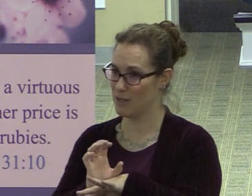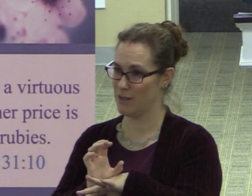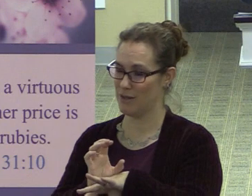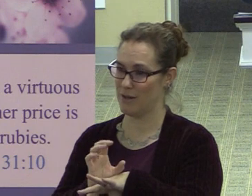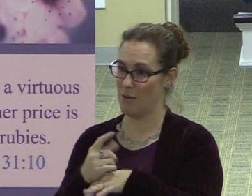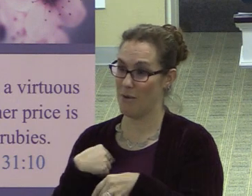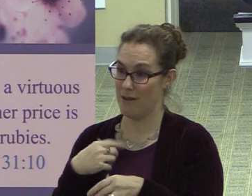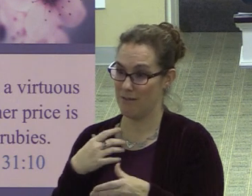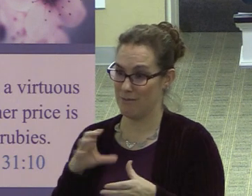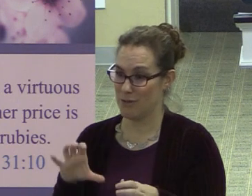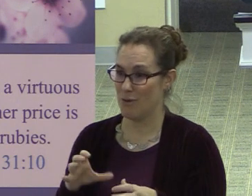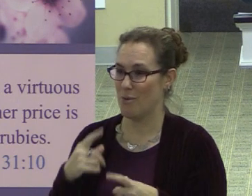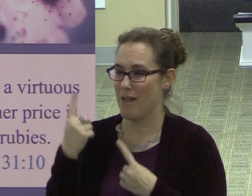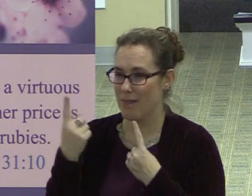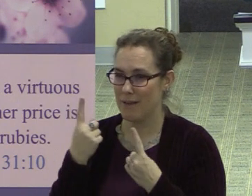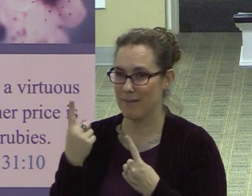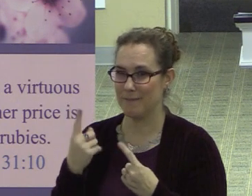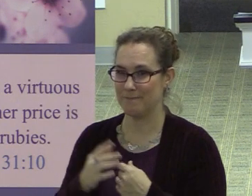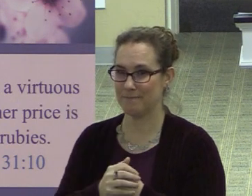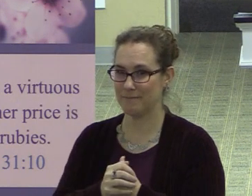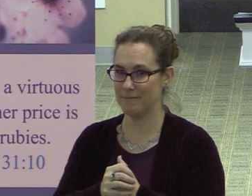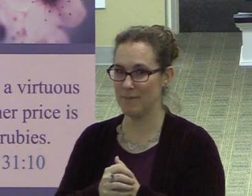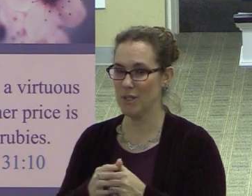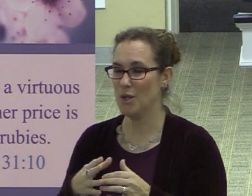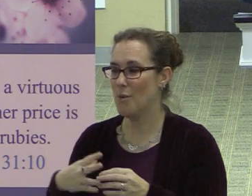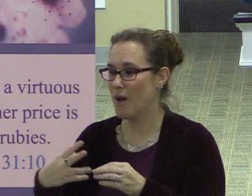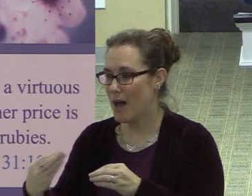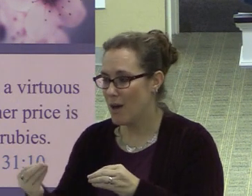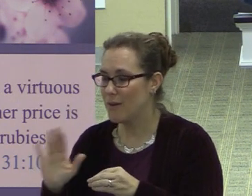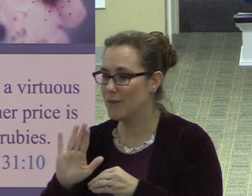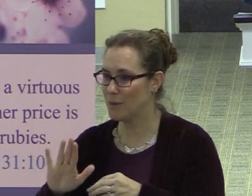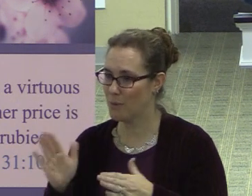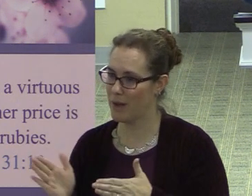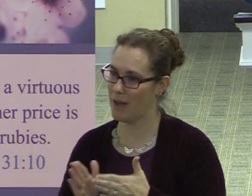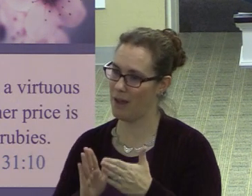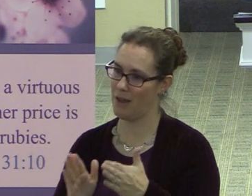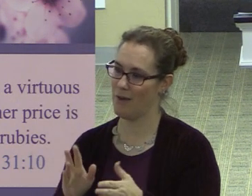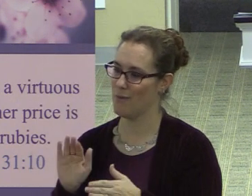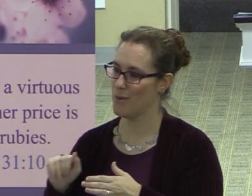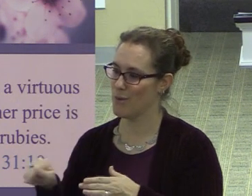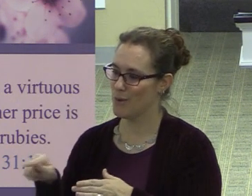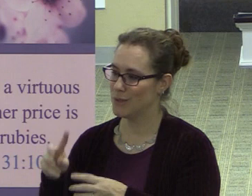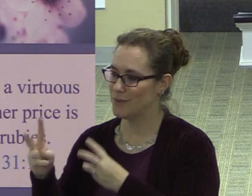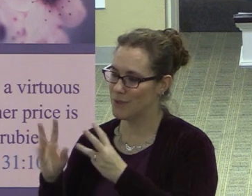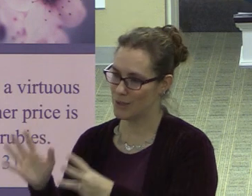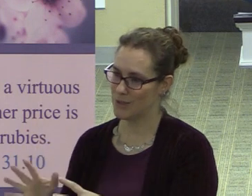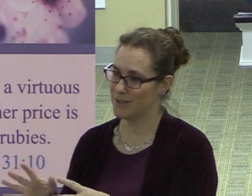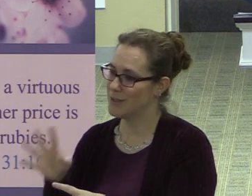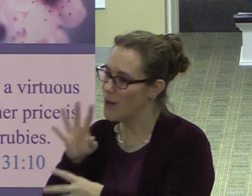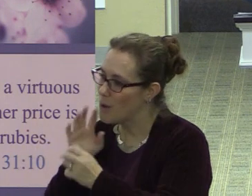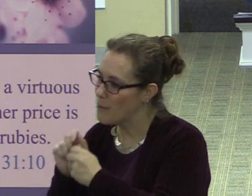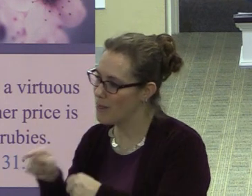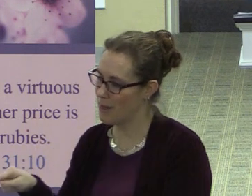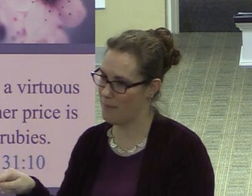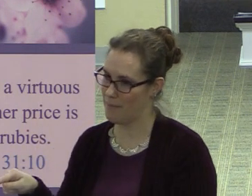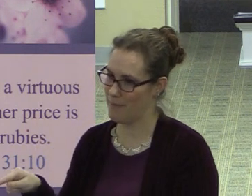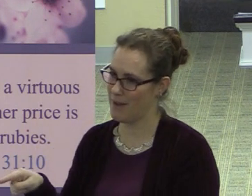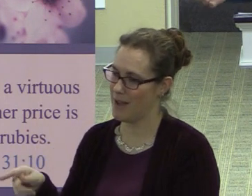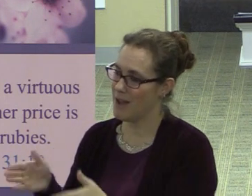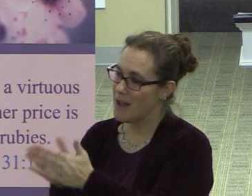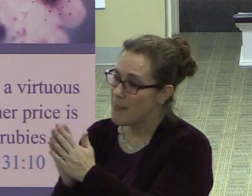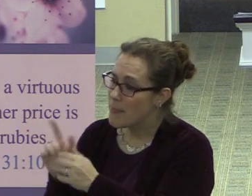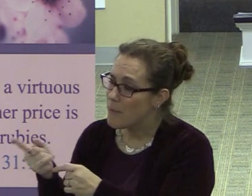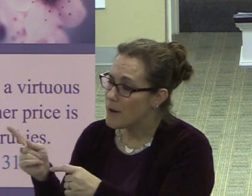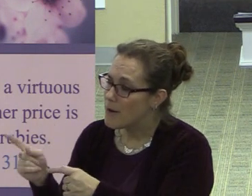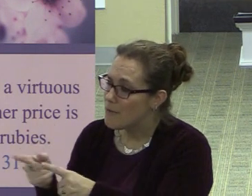time. We do. We're just not thinking of it. Go out of your way for those visitors. Talk to them. Ask them, where are you